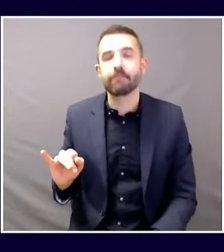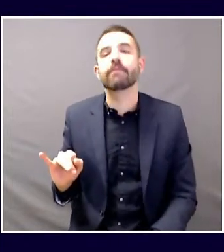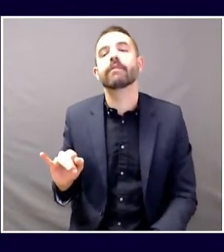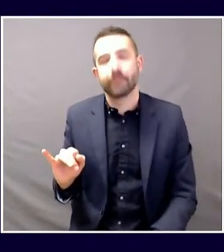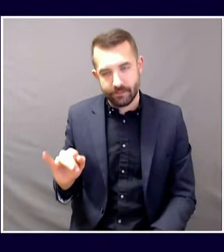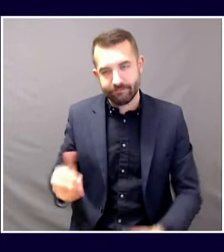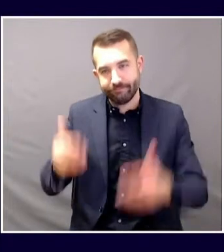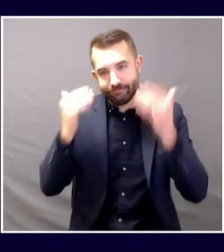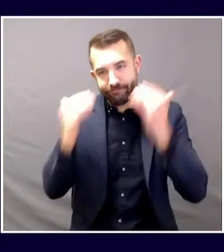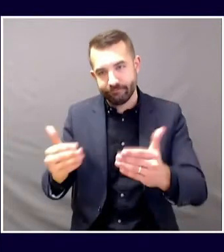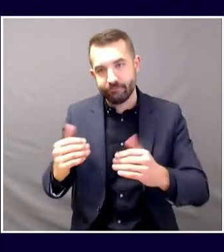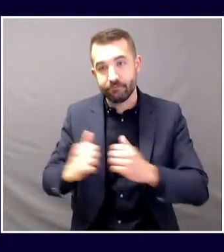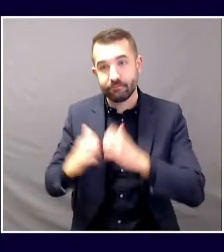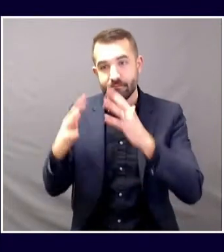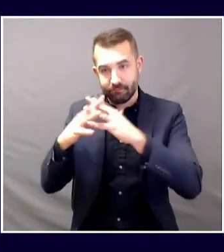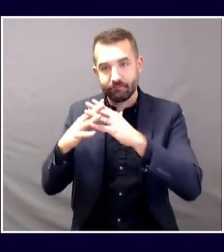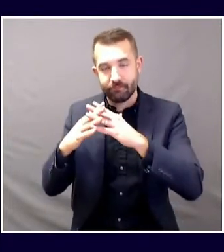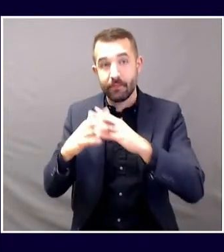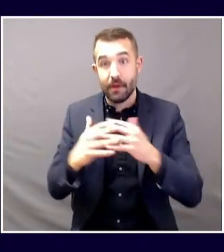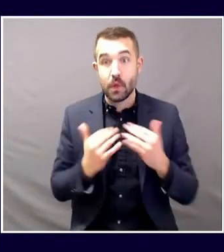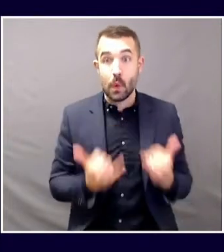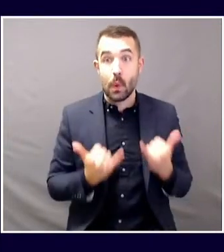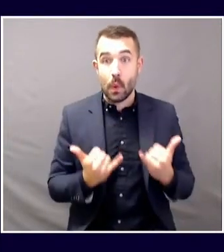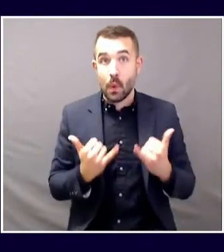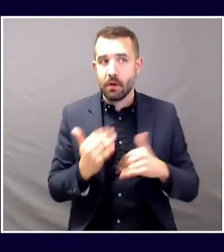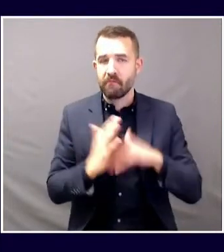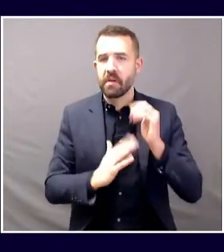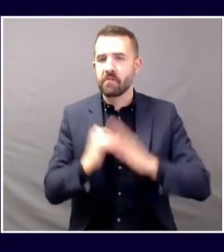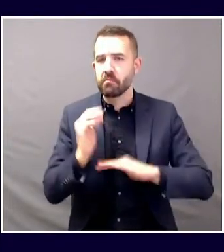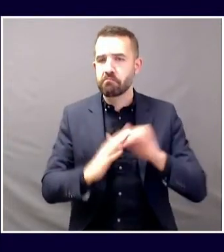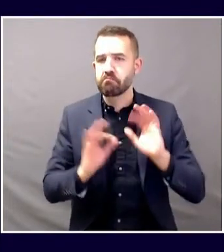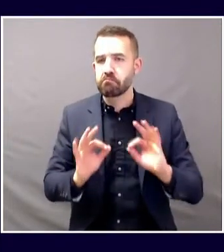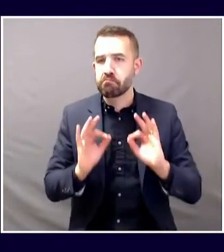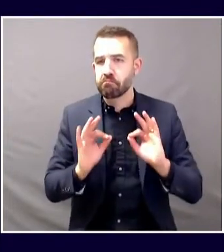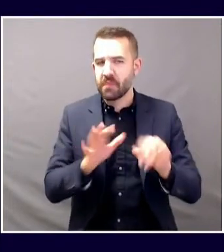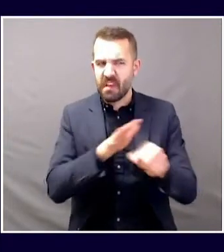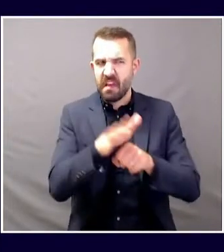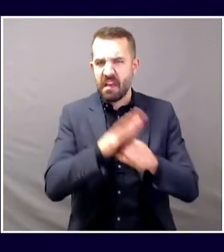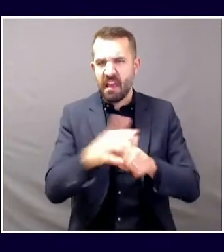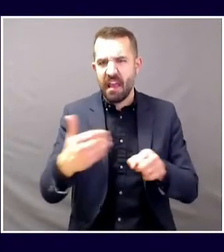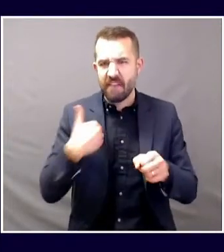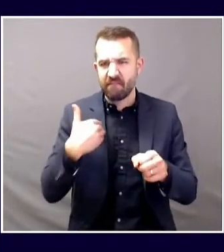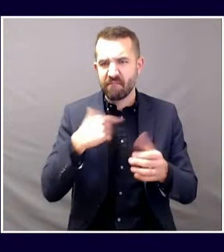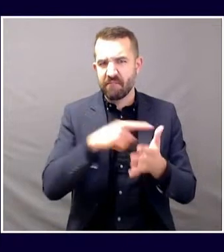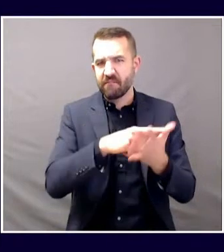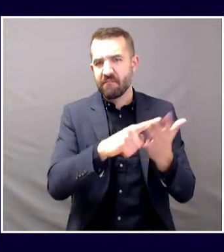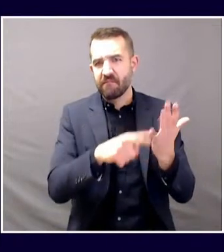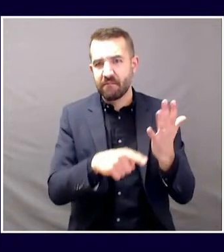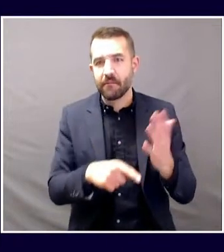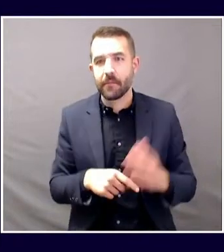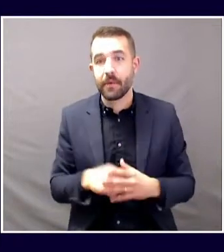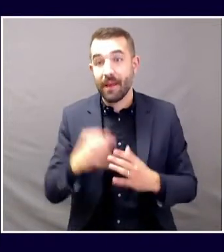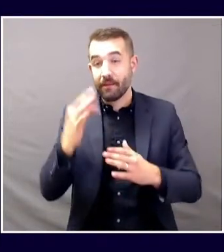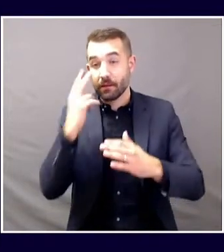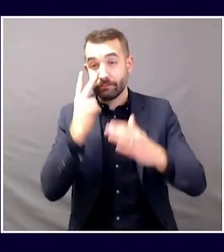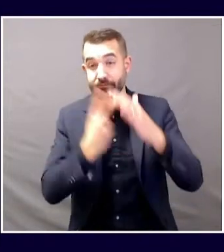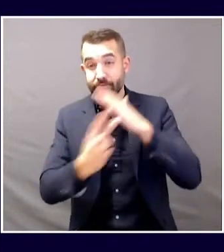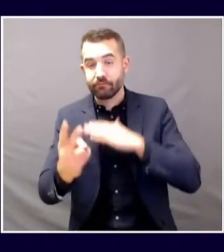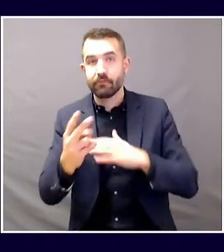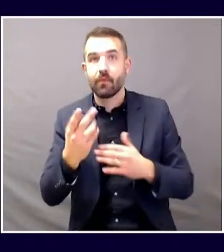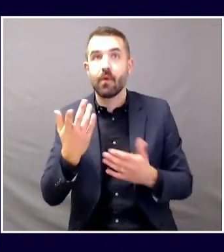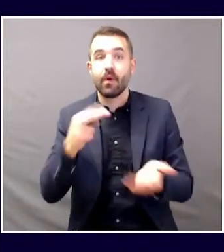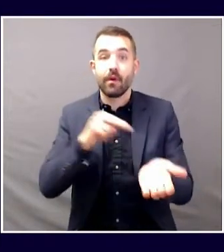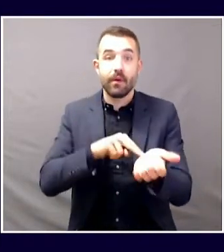stead, particularly on things like ventilators. But if we saw on the horizon, or if we heard from healthcare providers